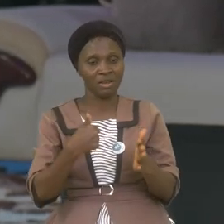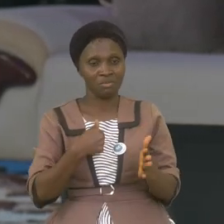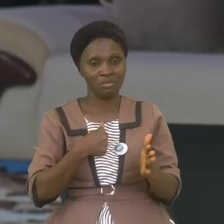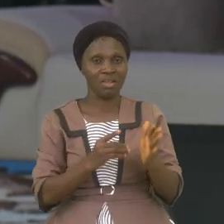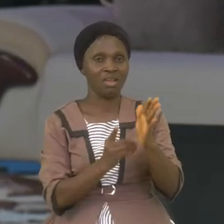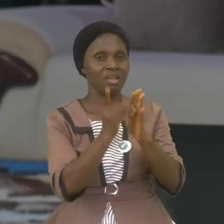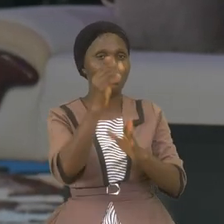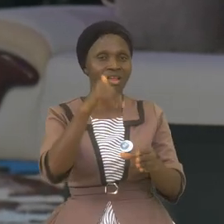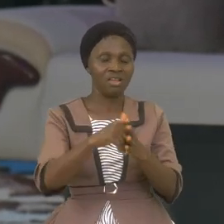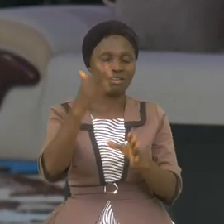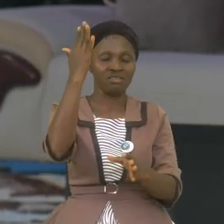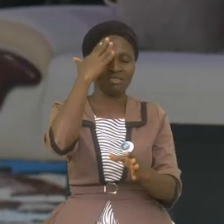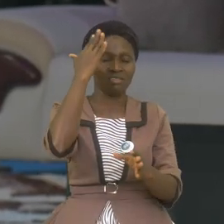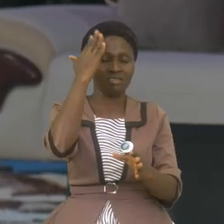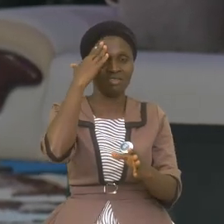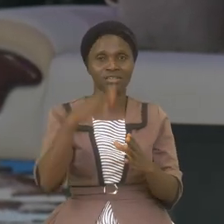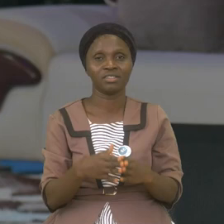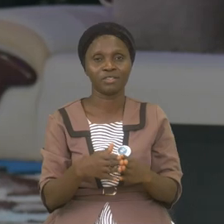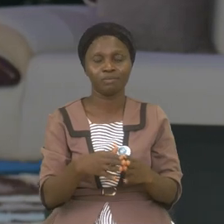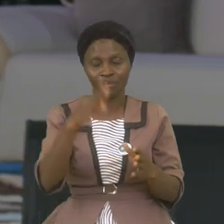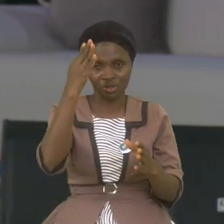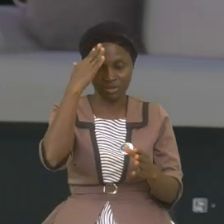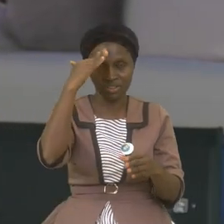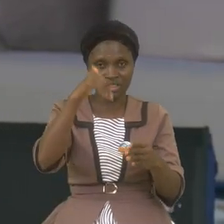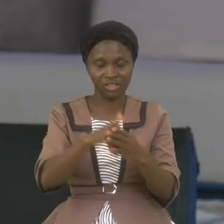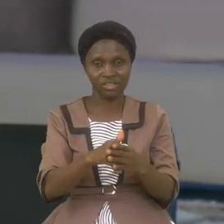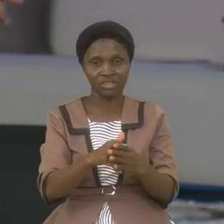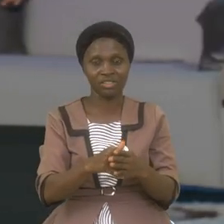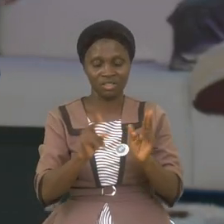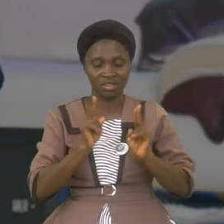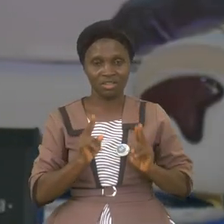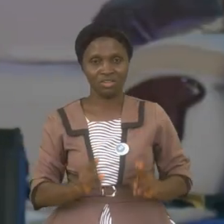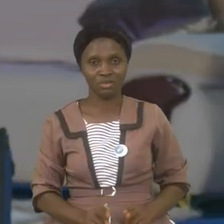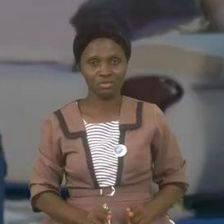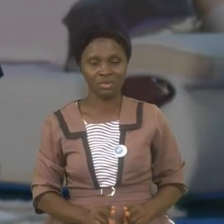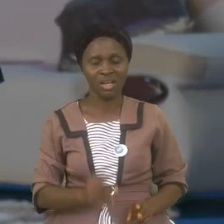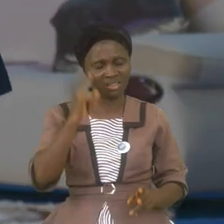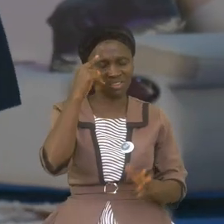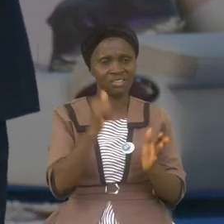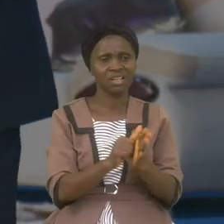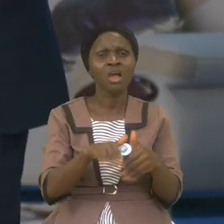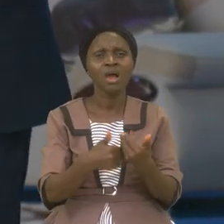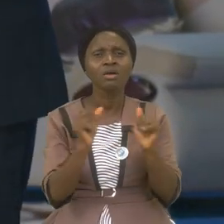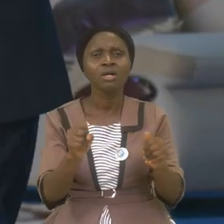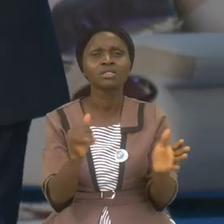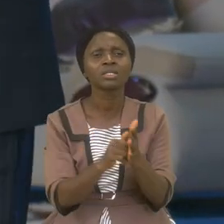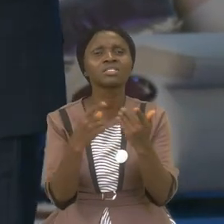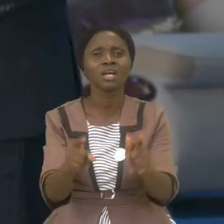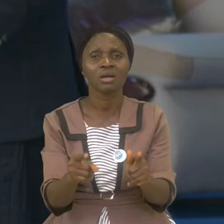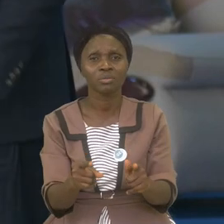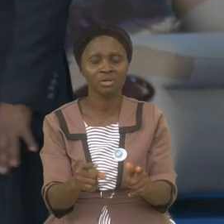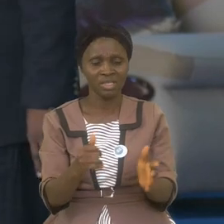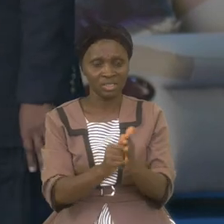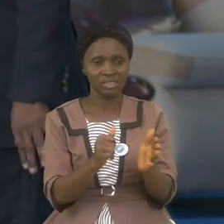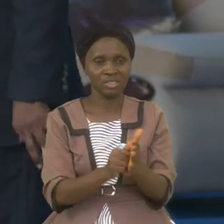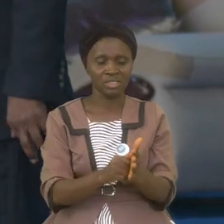knowledge in human care. He said, how could that happen? He had the best of services, of